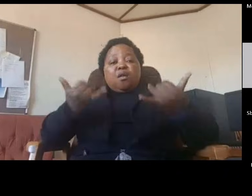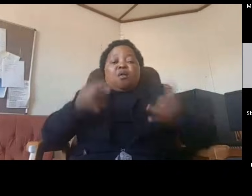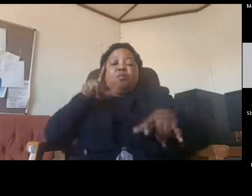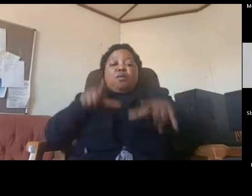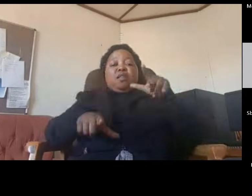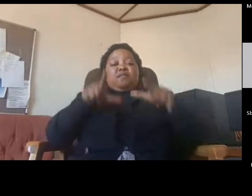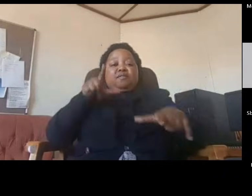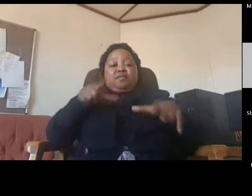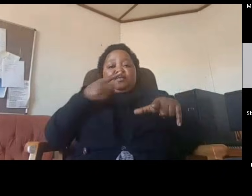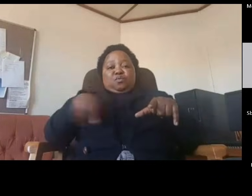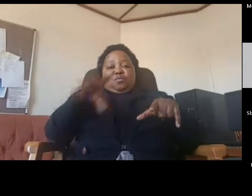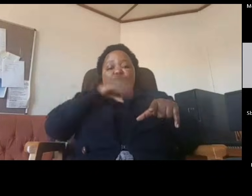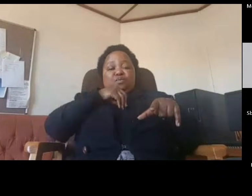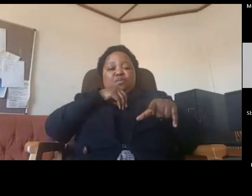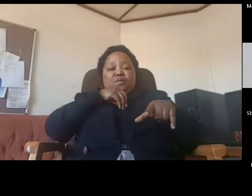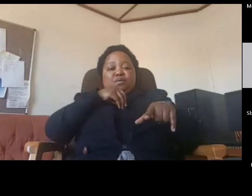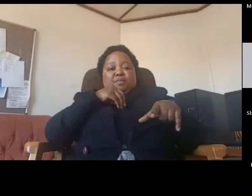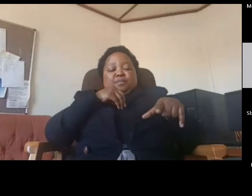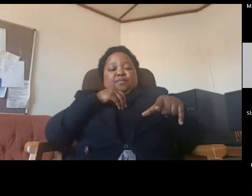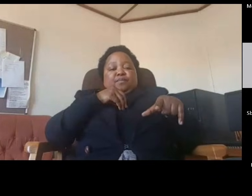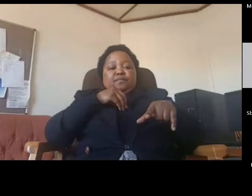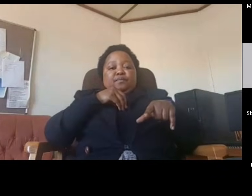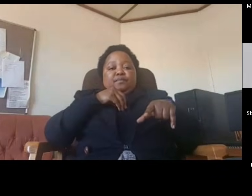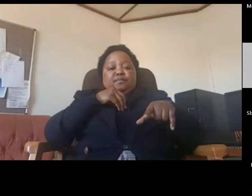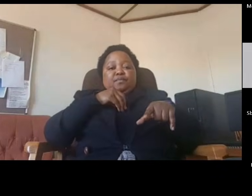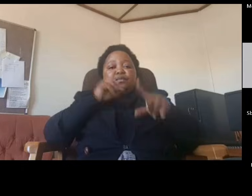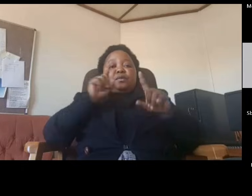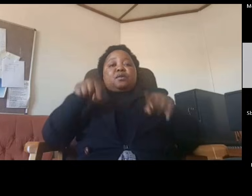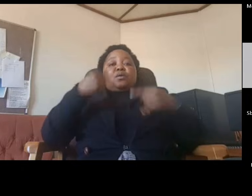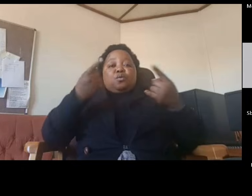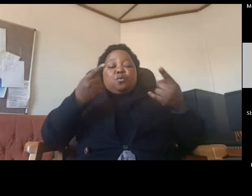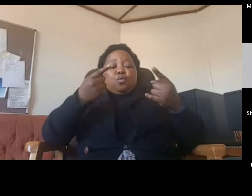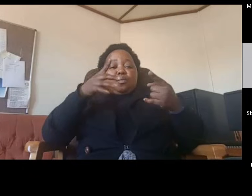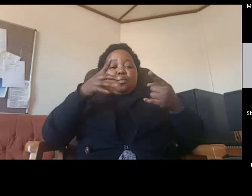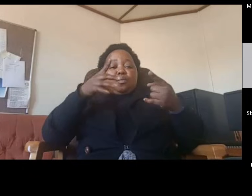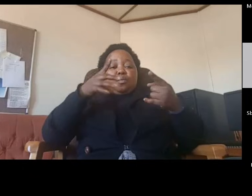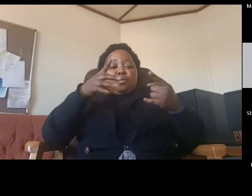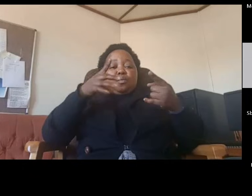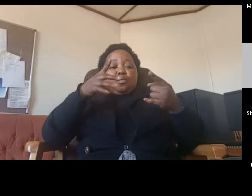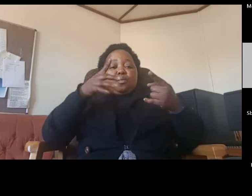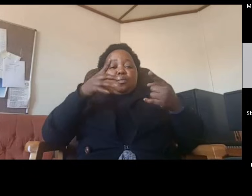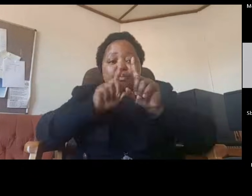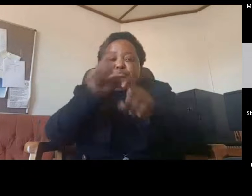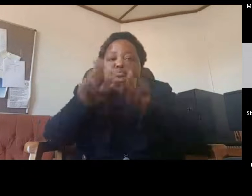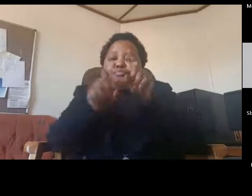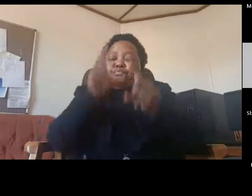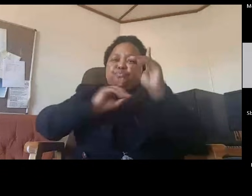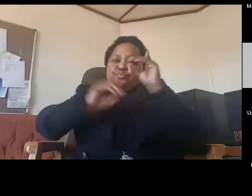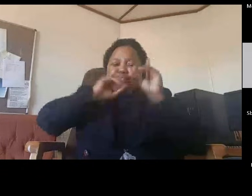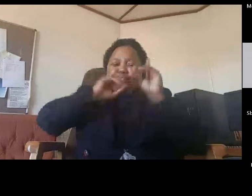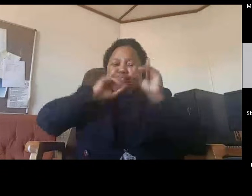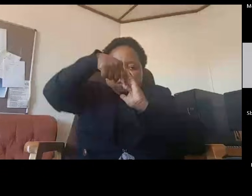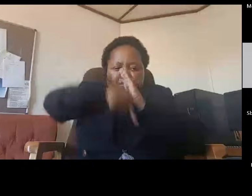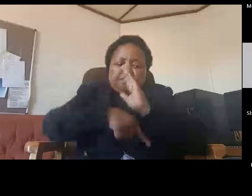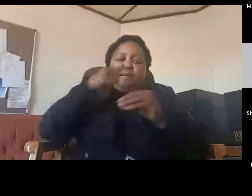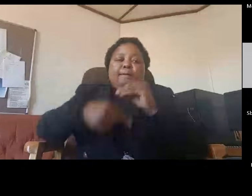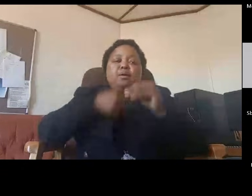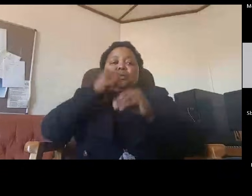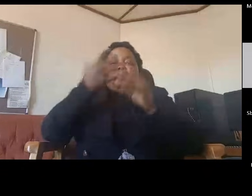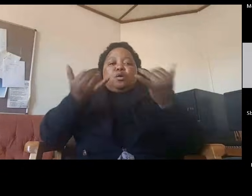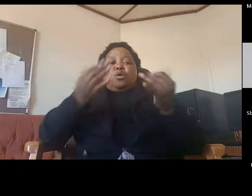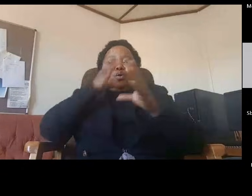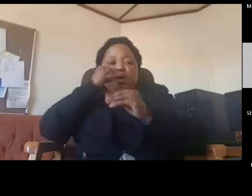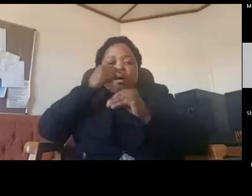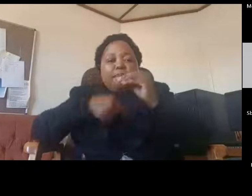don't probe enough about. There's very little funding about that. So we talk about dissemination of